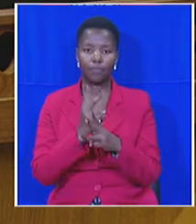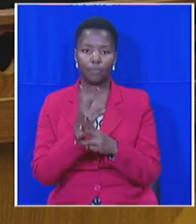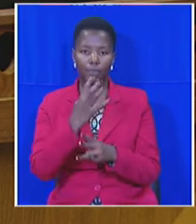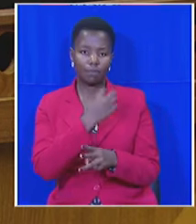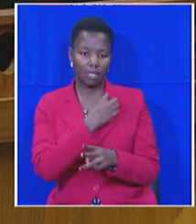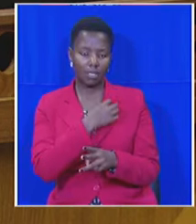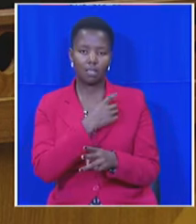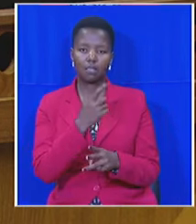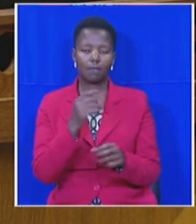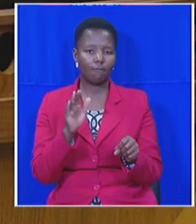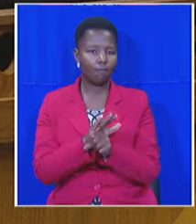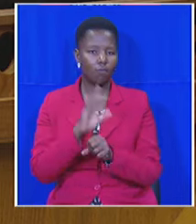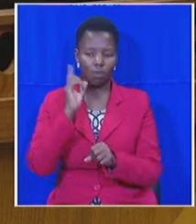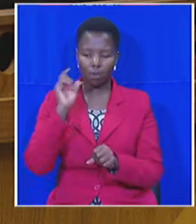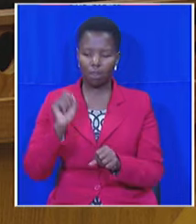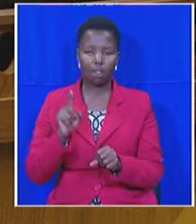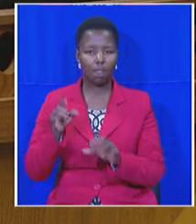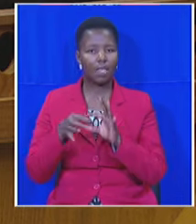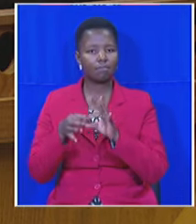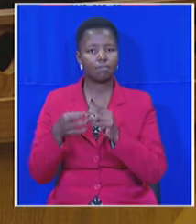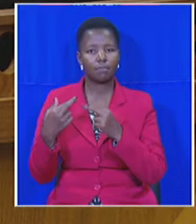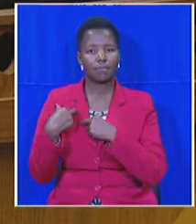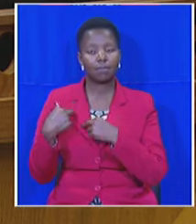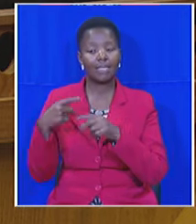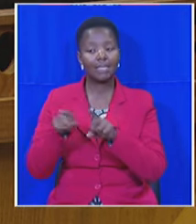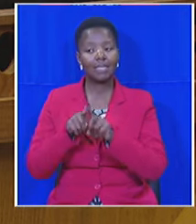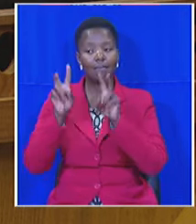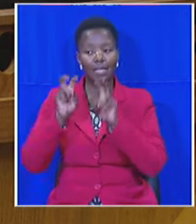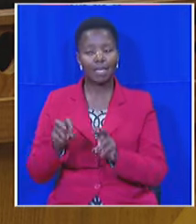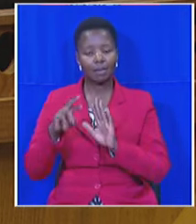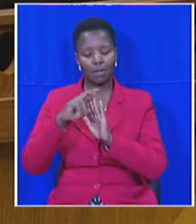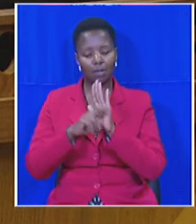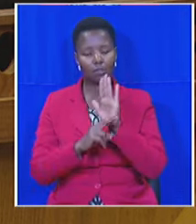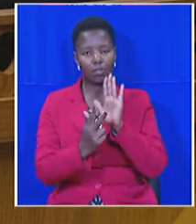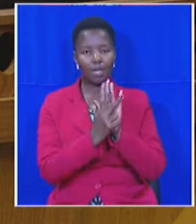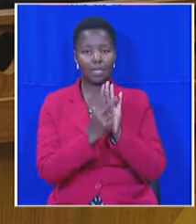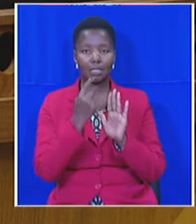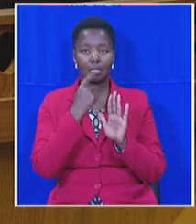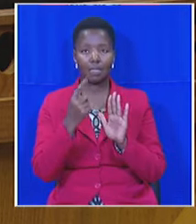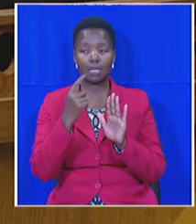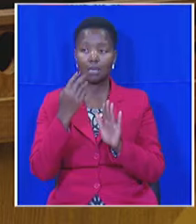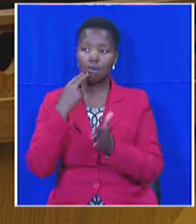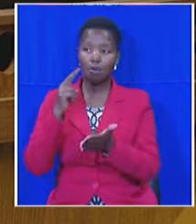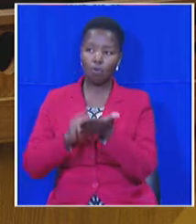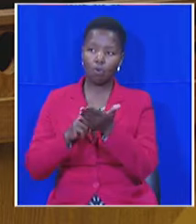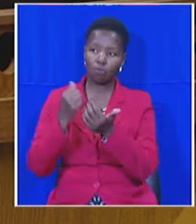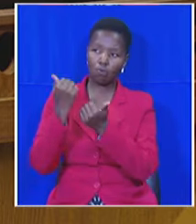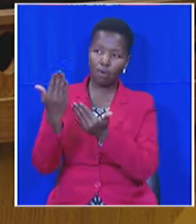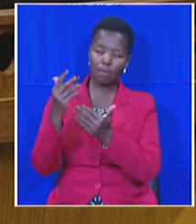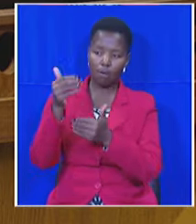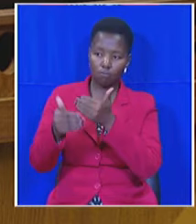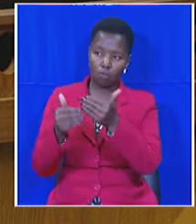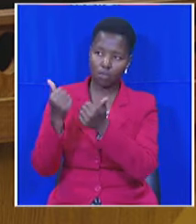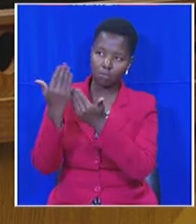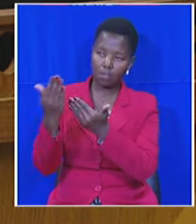her statutory obligations under the Electricity Regulation Act, which requires, Chair, that both the decision to procure and the process to procure must